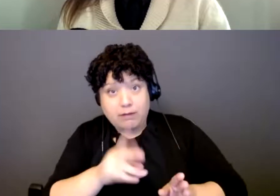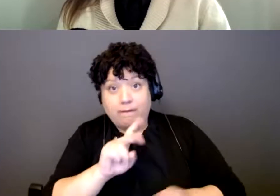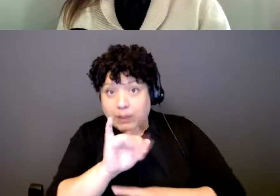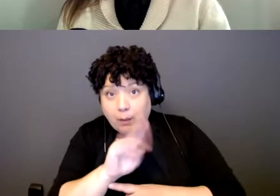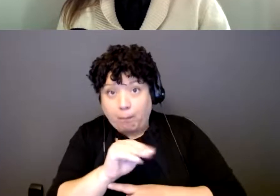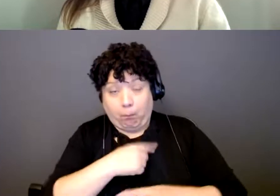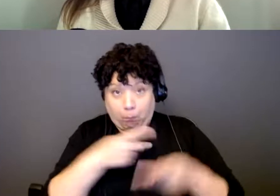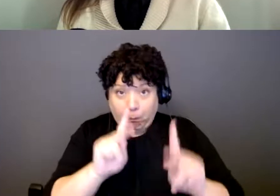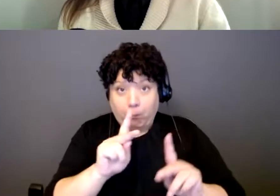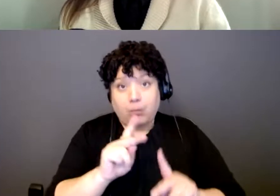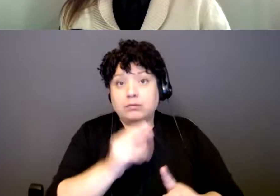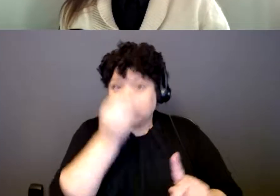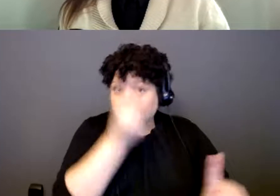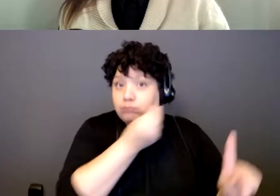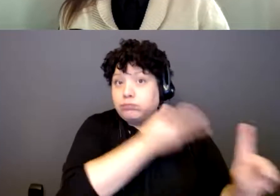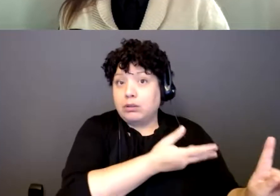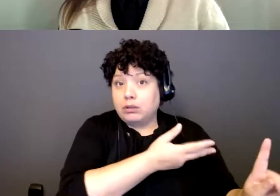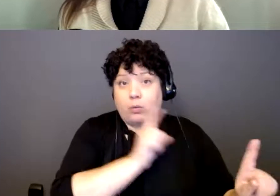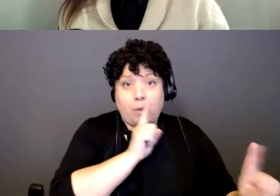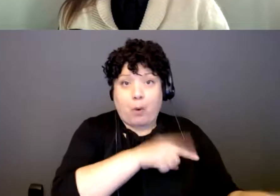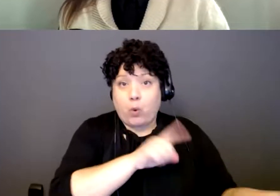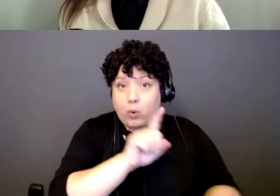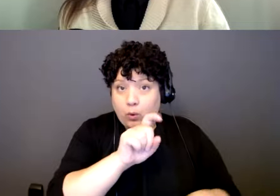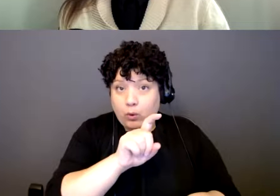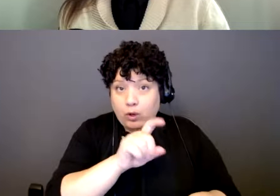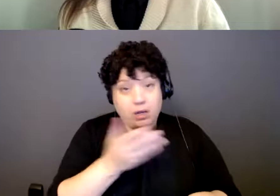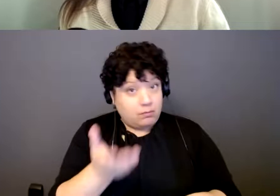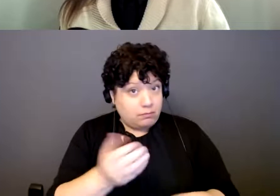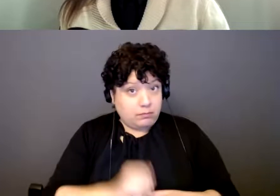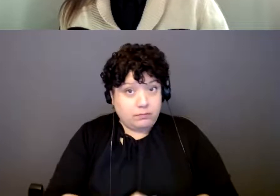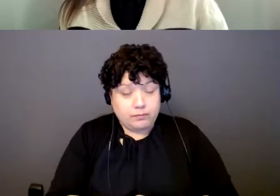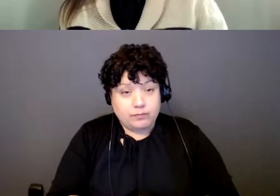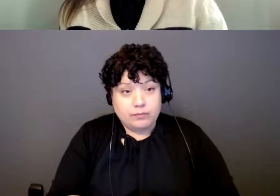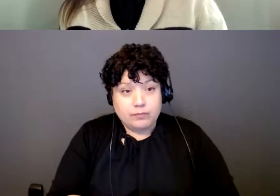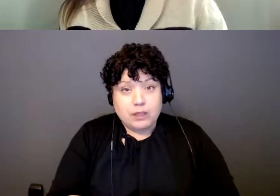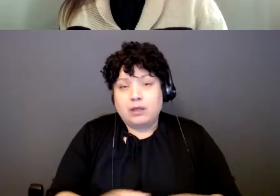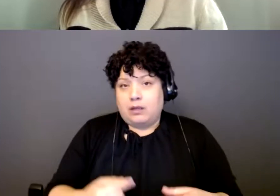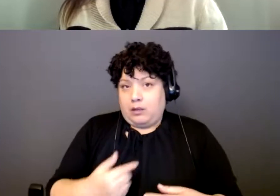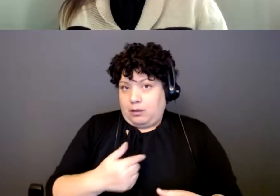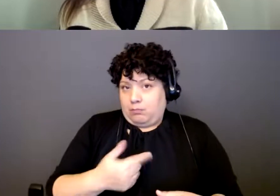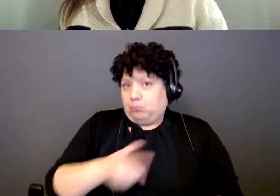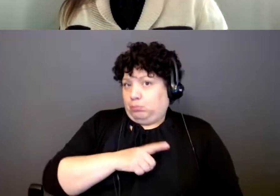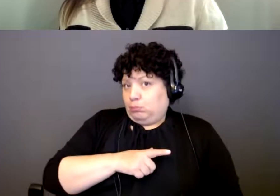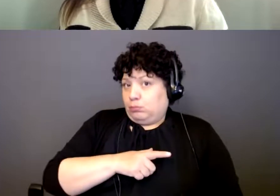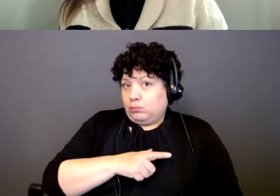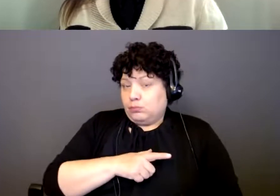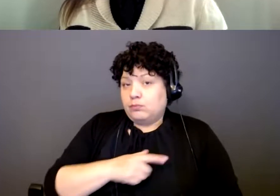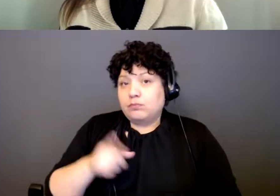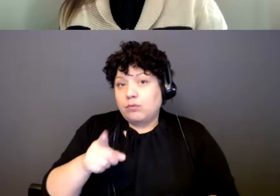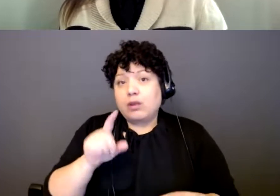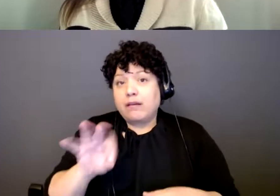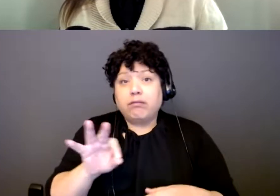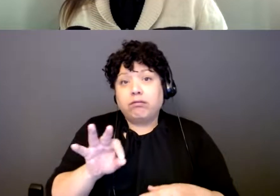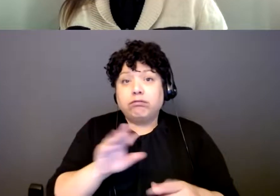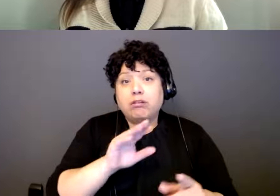I'll start, then Margaret. I think this is my view, and if you talk to 10 lawyers, they might give